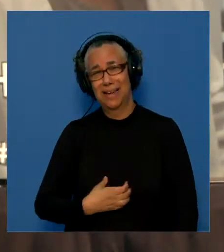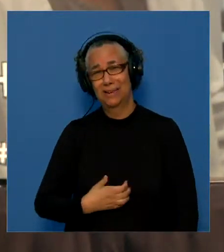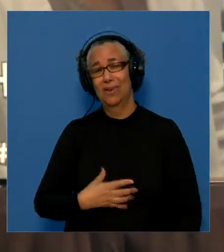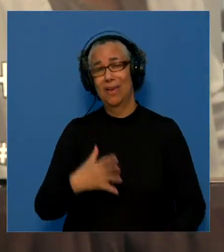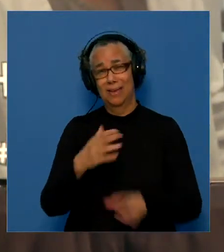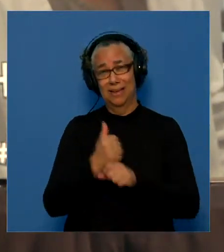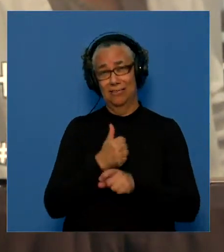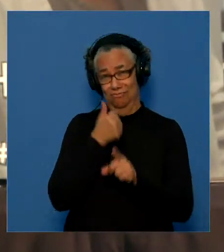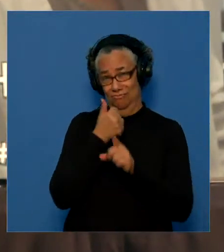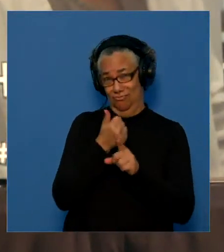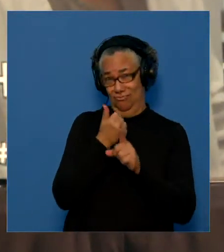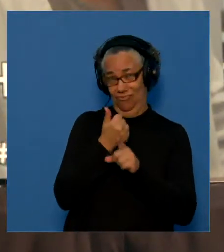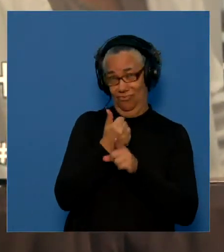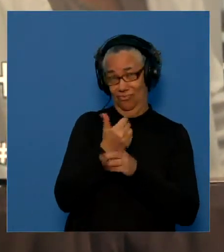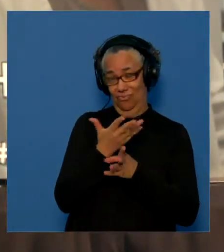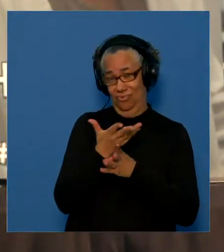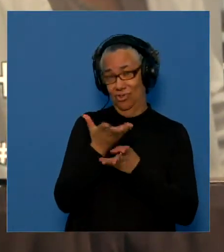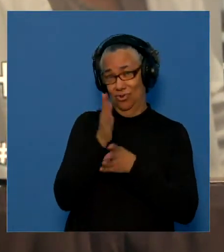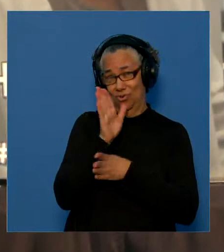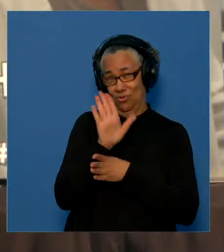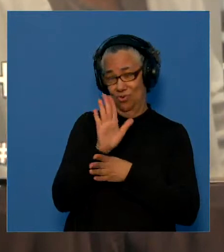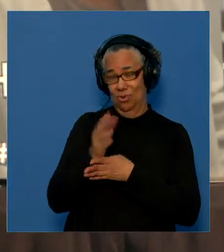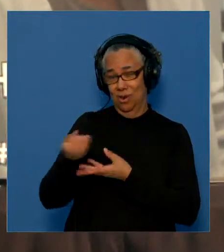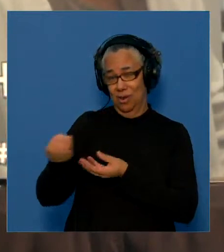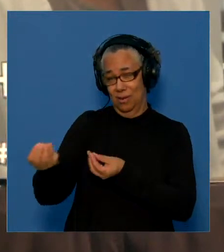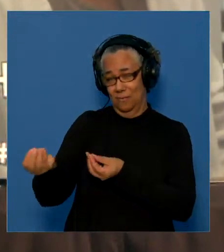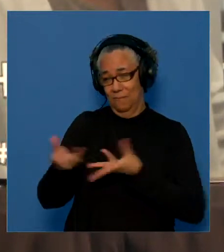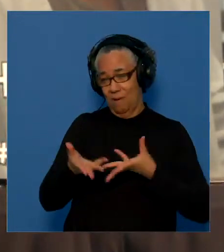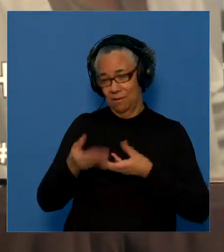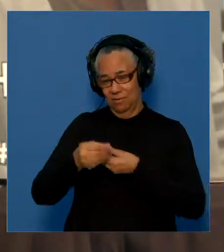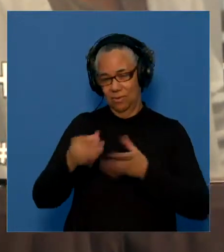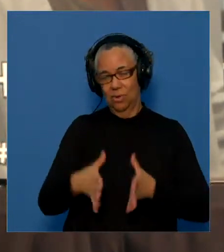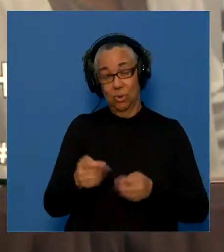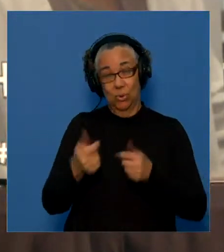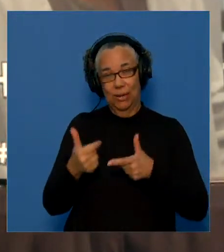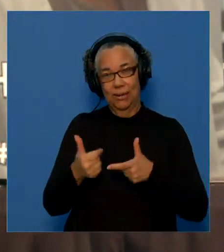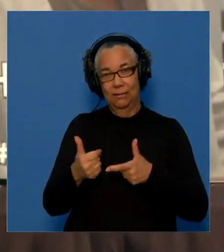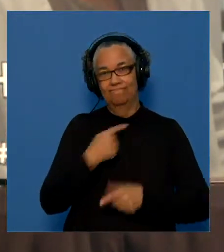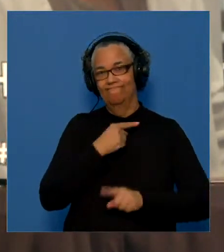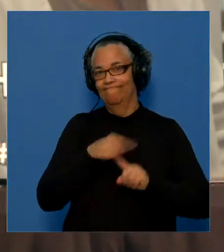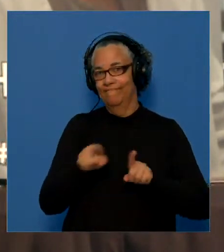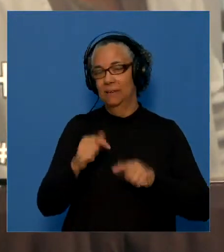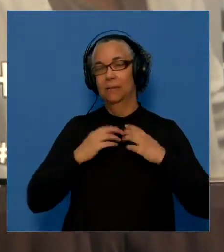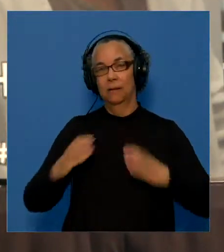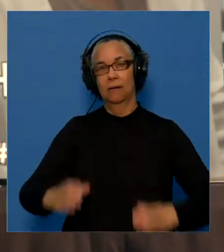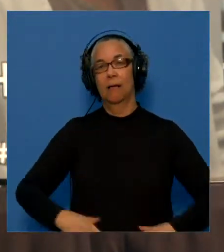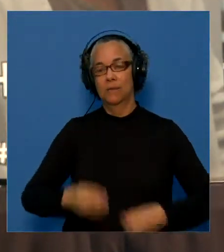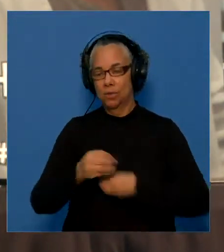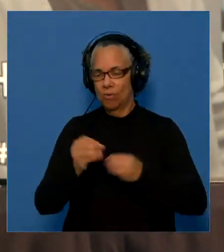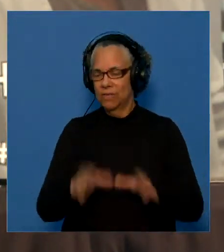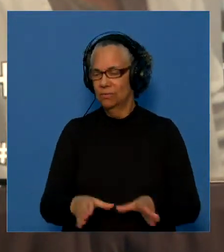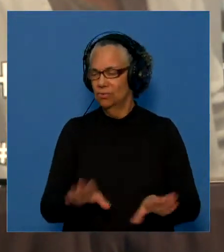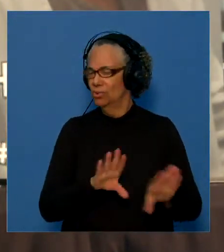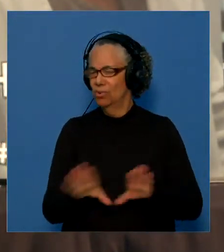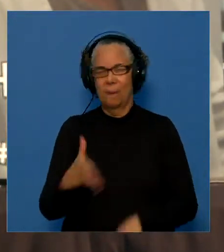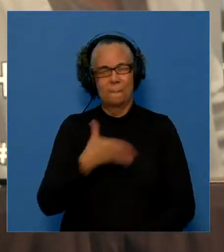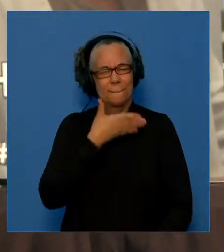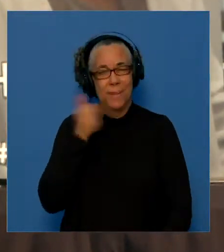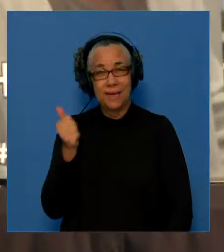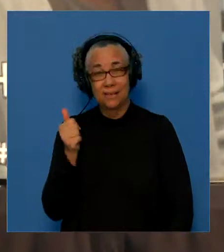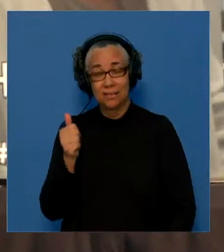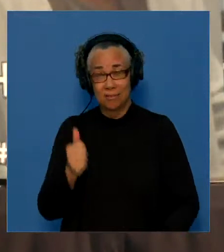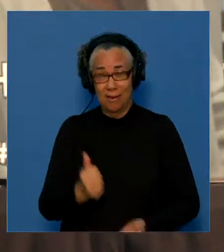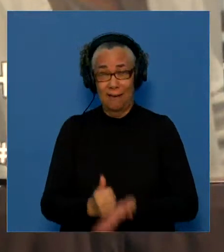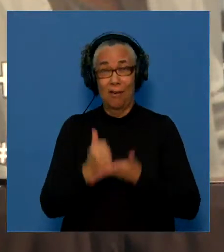imported goods and packages as quickly as possible. But our customs officers are doing their level best to assist where